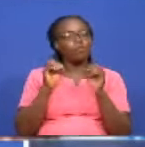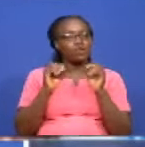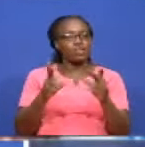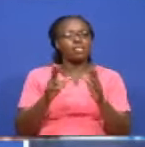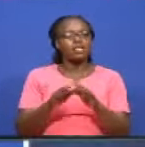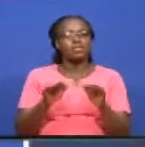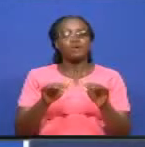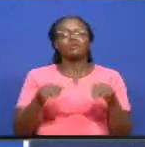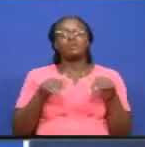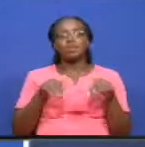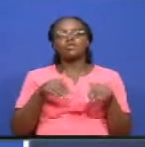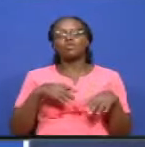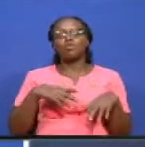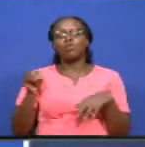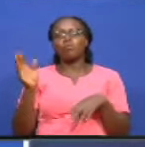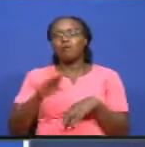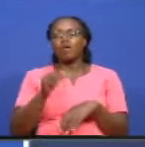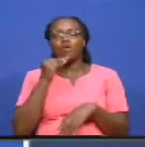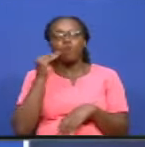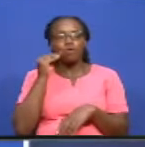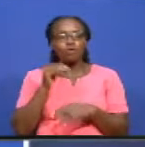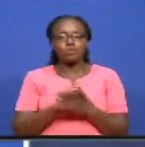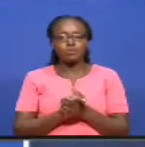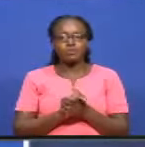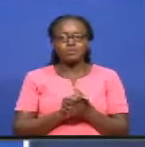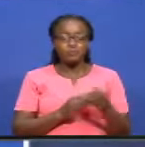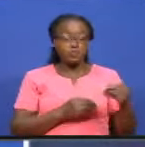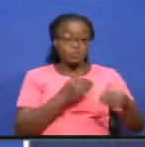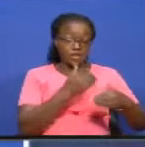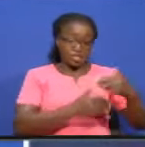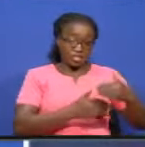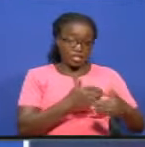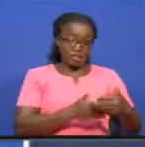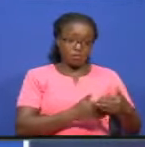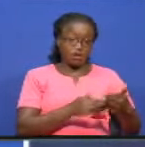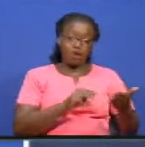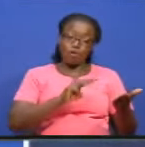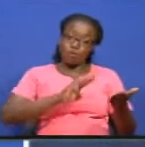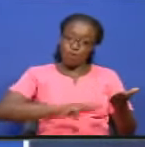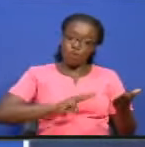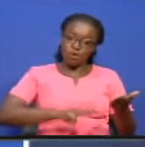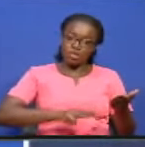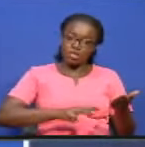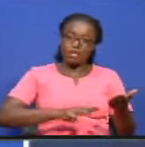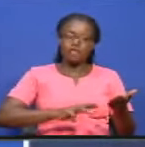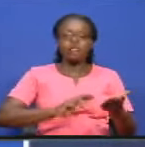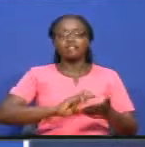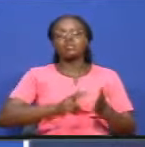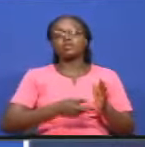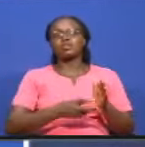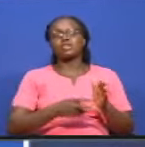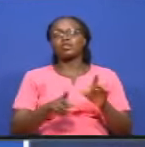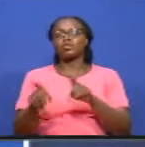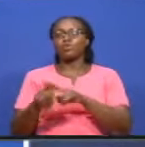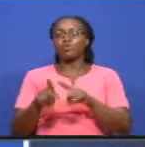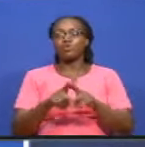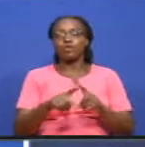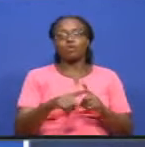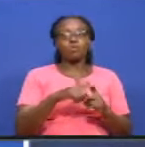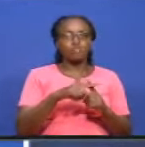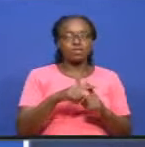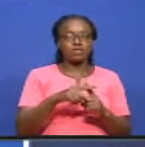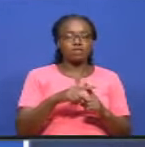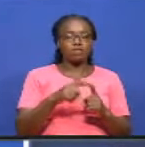waiting to go home. His neighbor in this ward happens to be his contact, who also tested positive